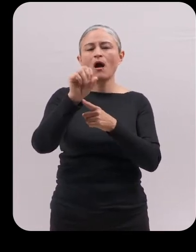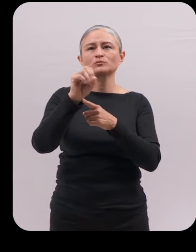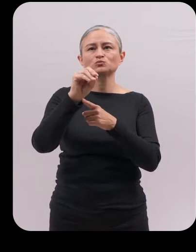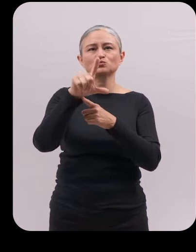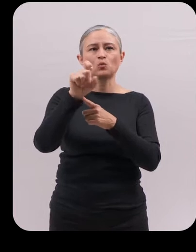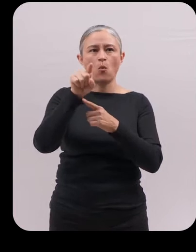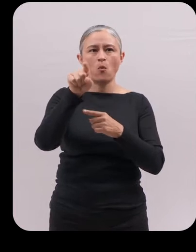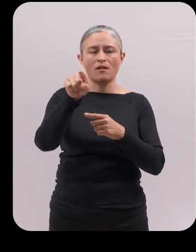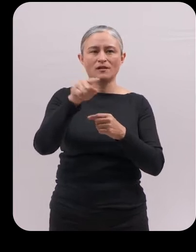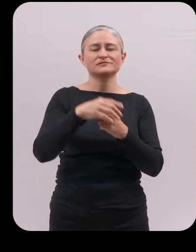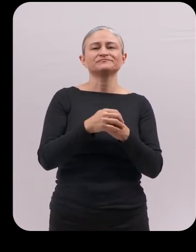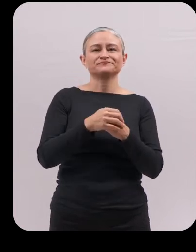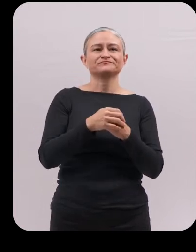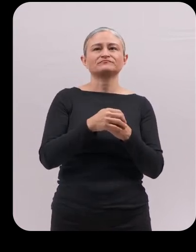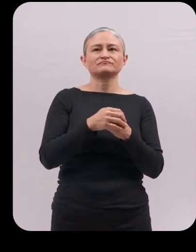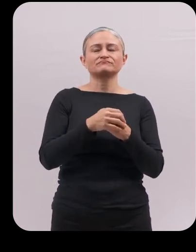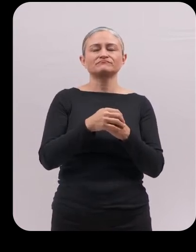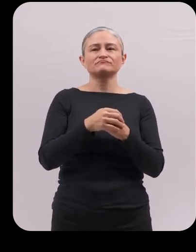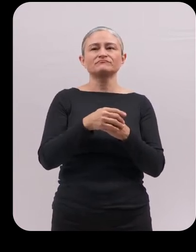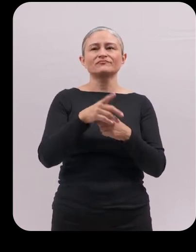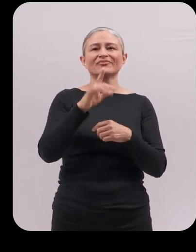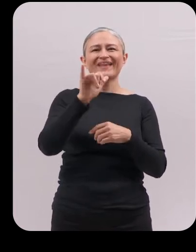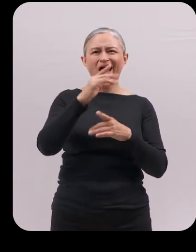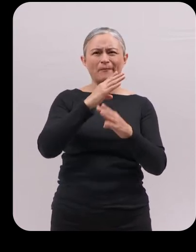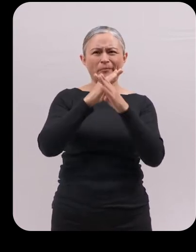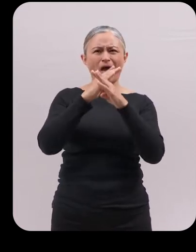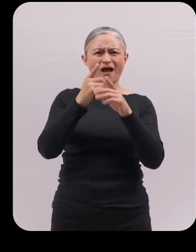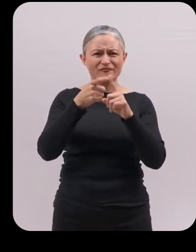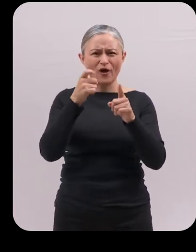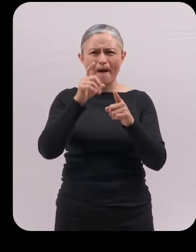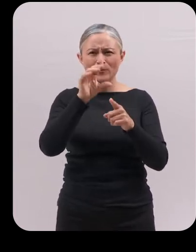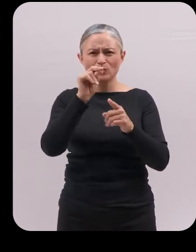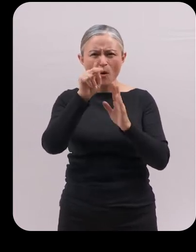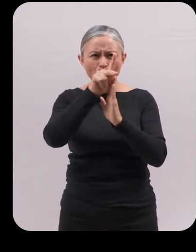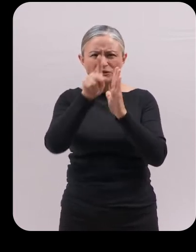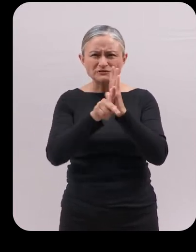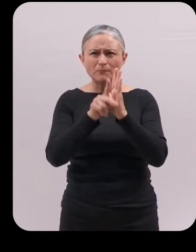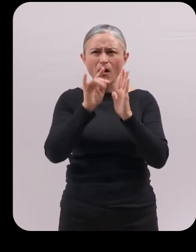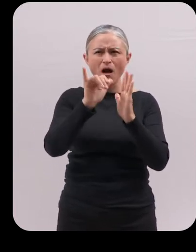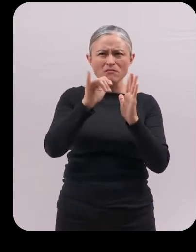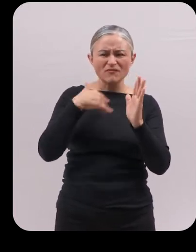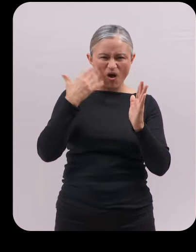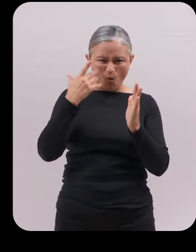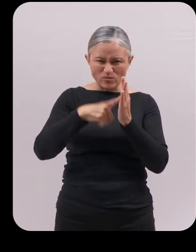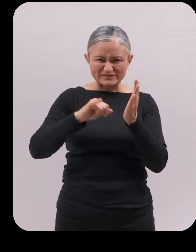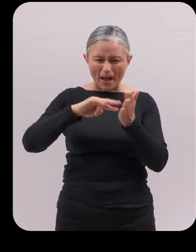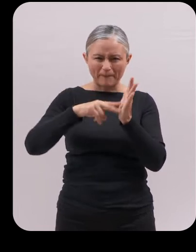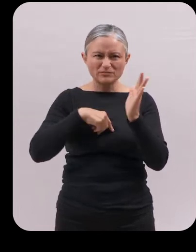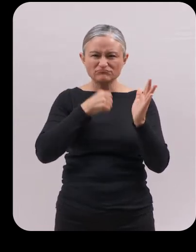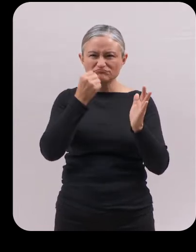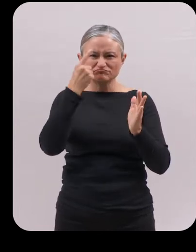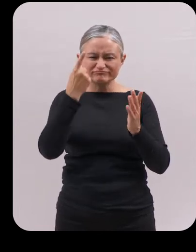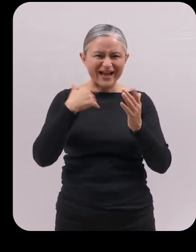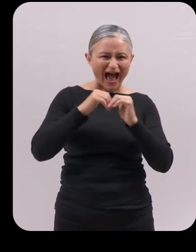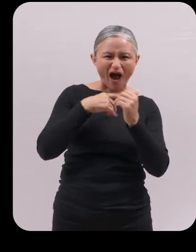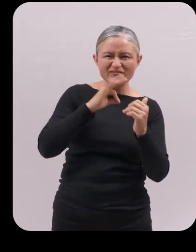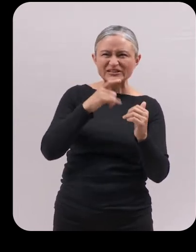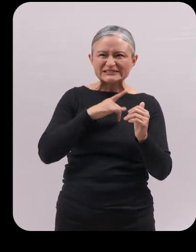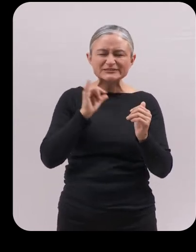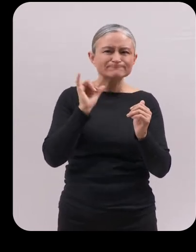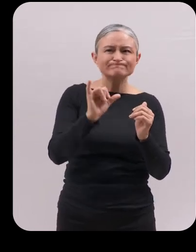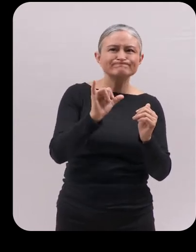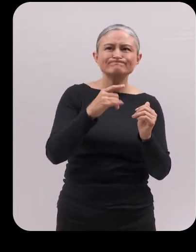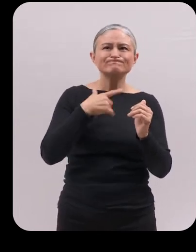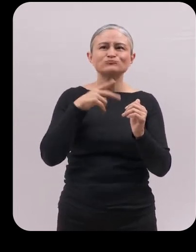URL has been blocked by the CORS policy. I don't really know what that is or how to fix it. So I'm going to go over to this light bulb